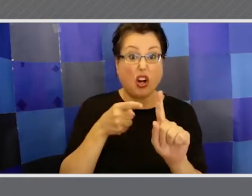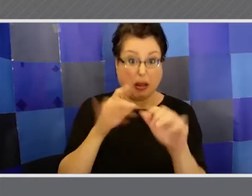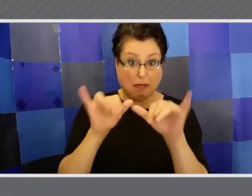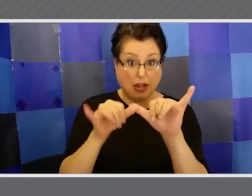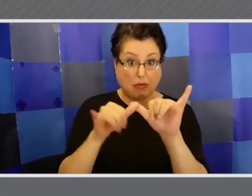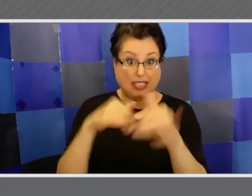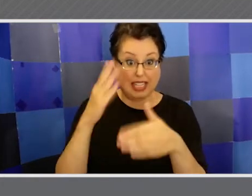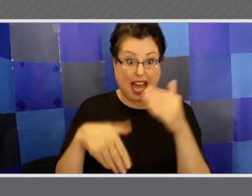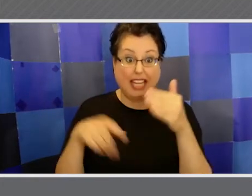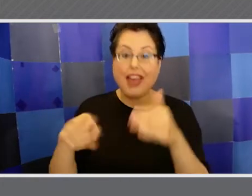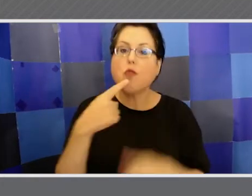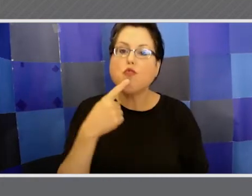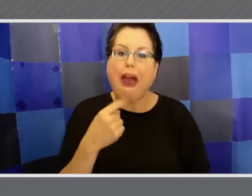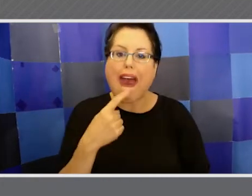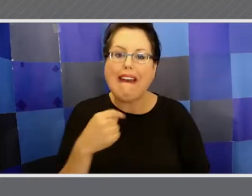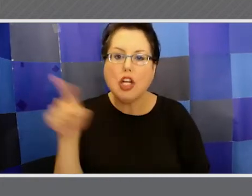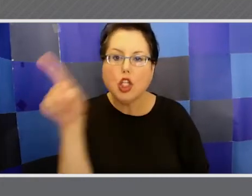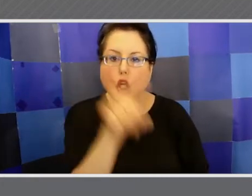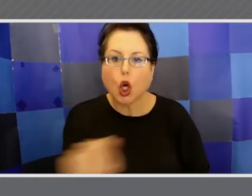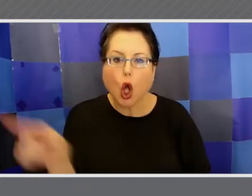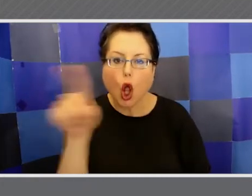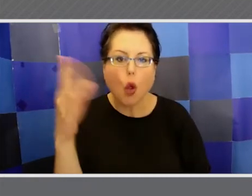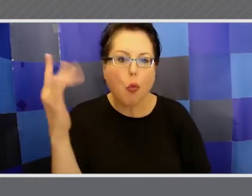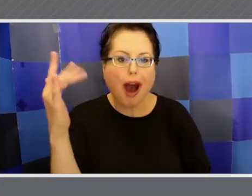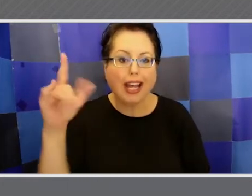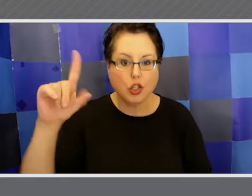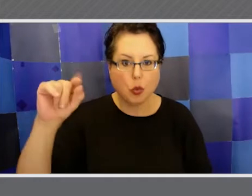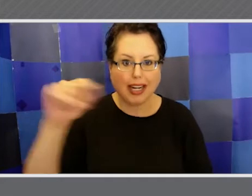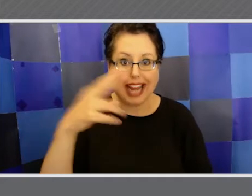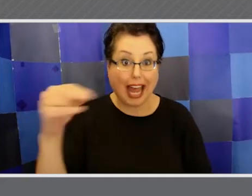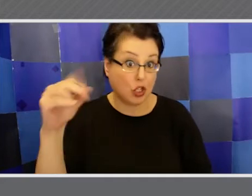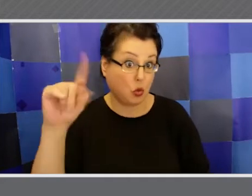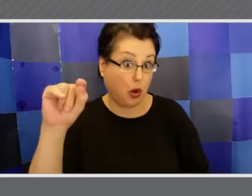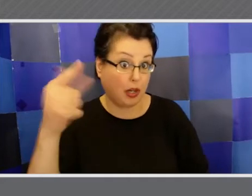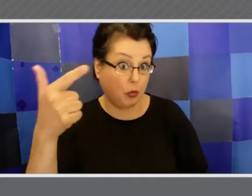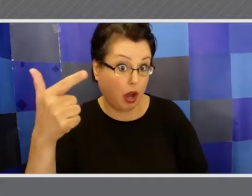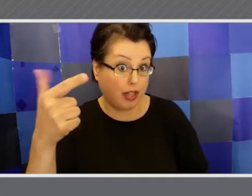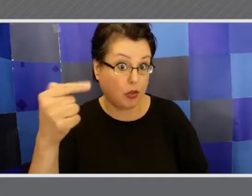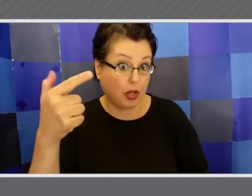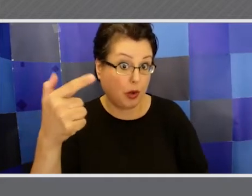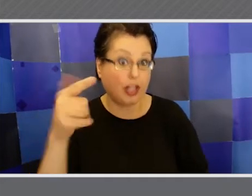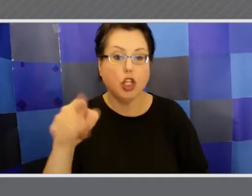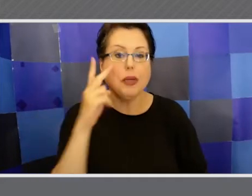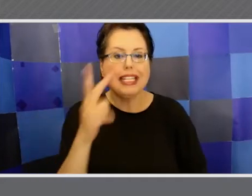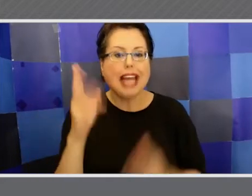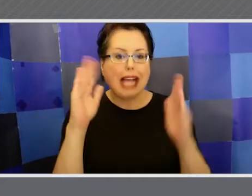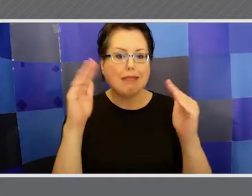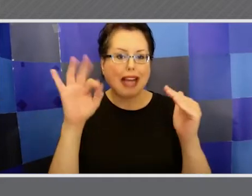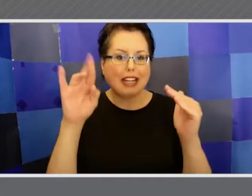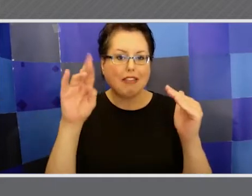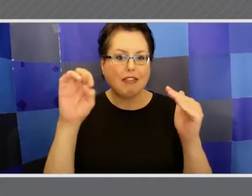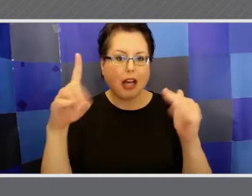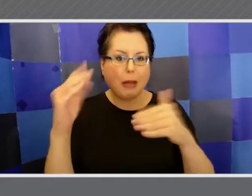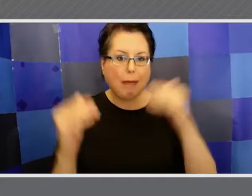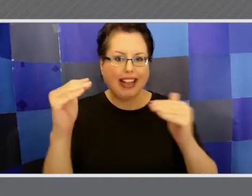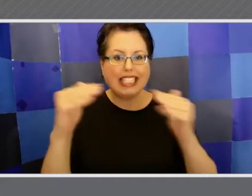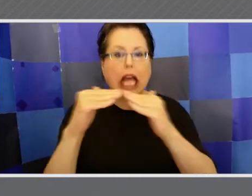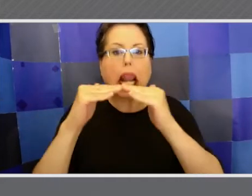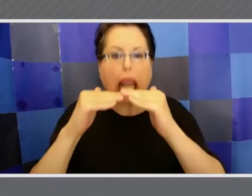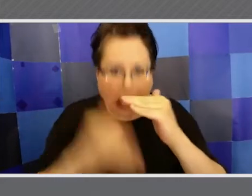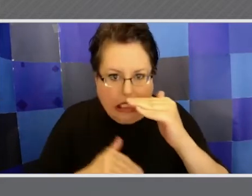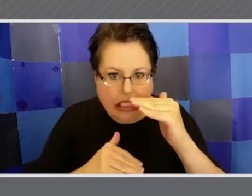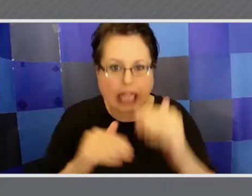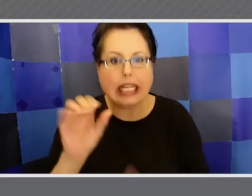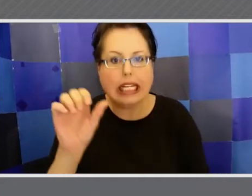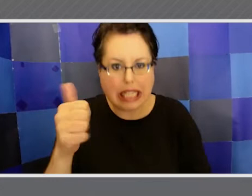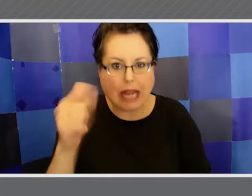circle is highlighted because for 20 and 21, you'll see that the expected fund balance percentage is less than 10%. I